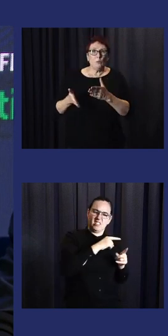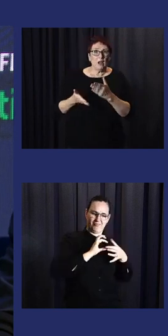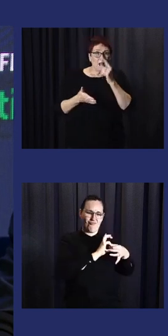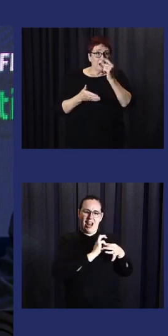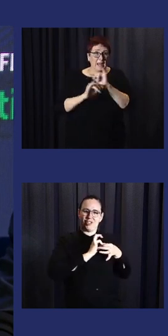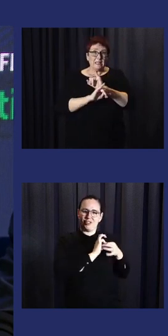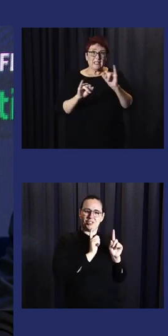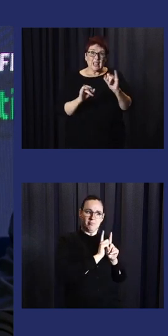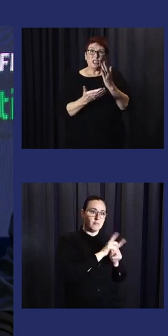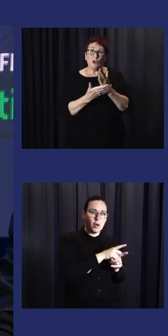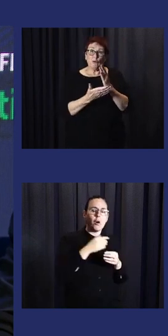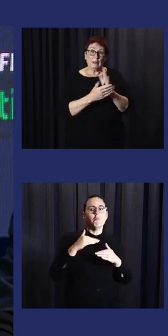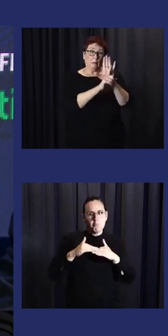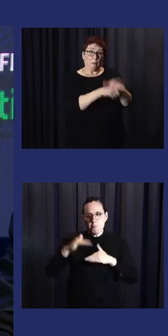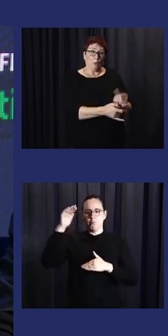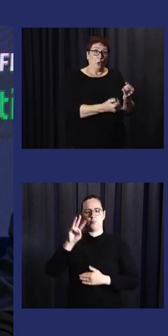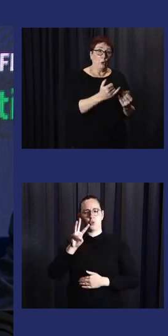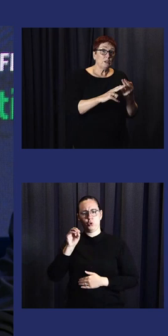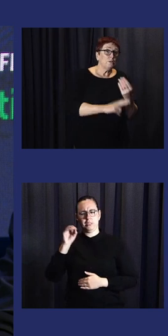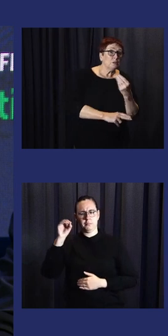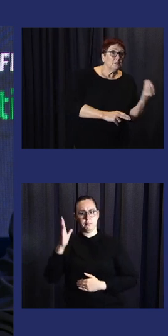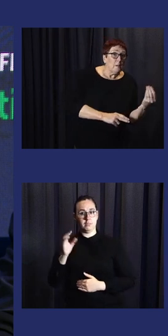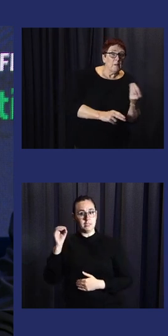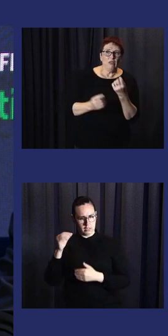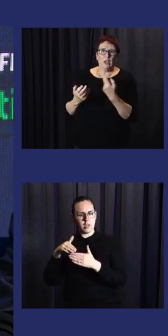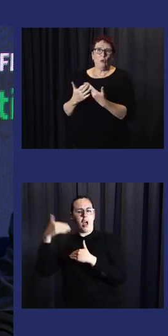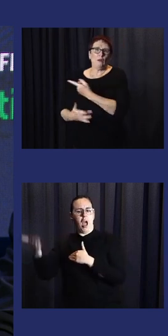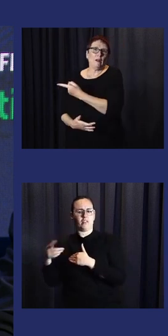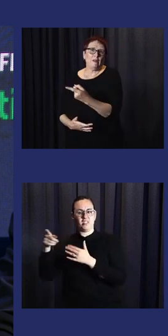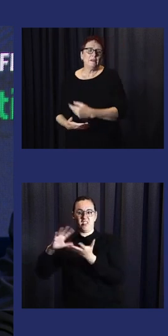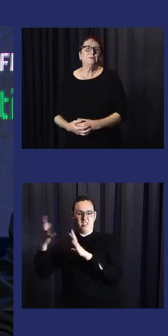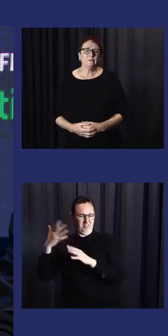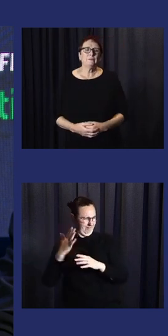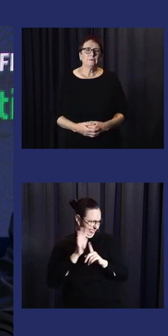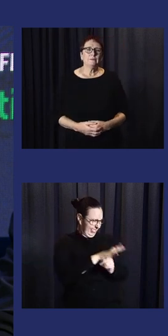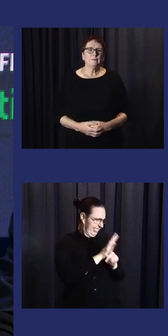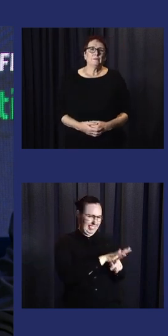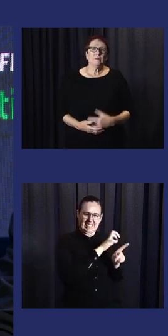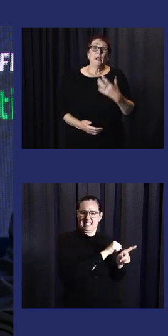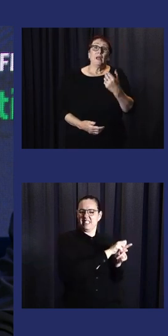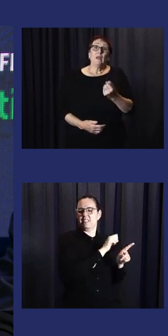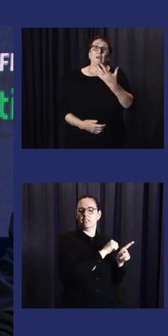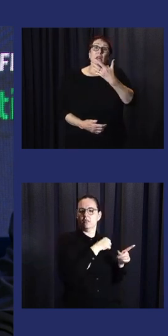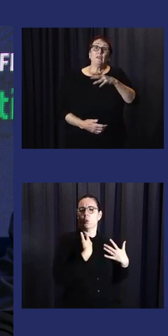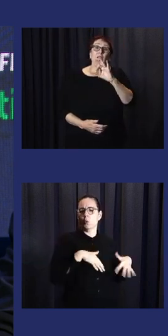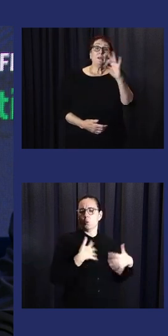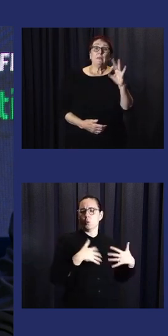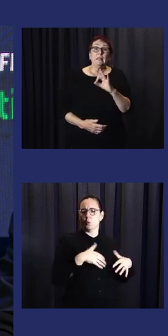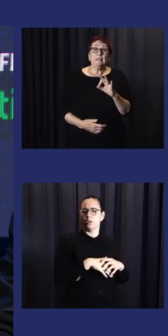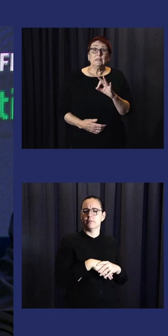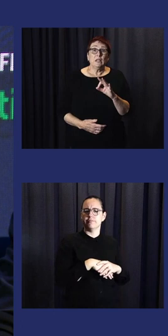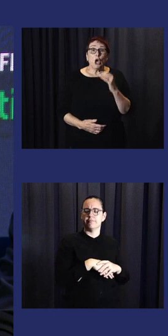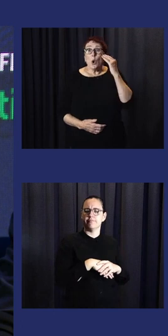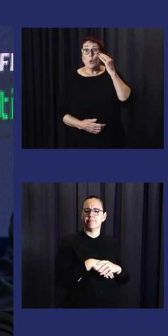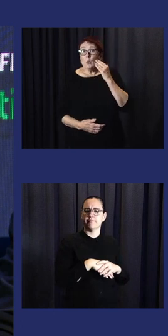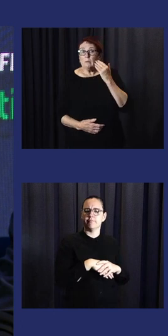disasters do discriminate, and the response is discriminatory, is that there's 50% unmet contraceptive